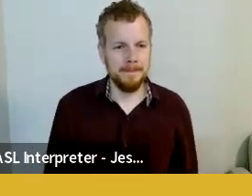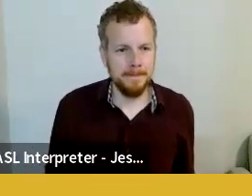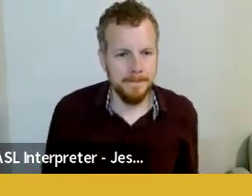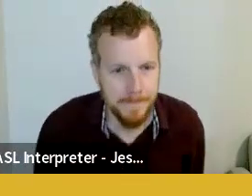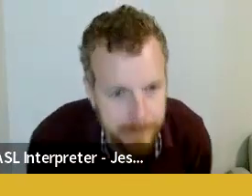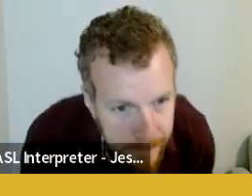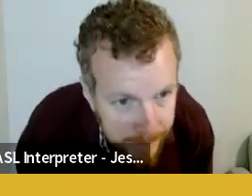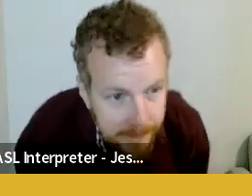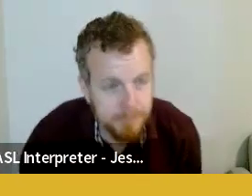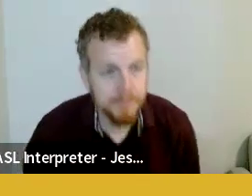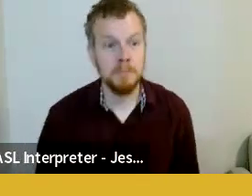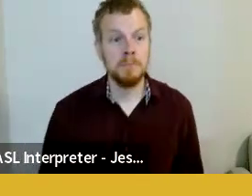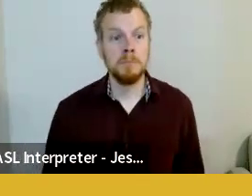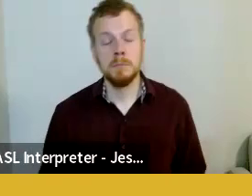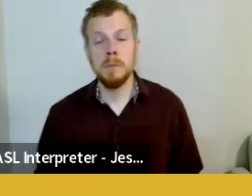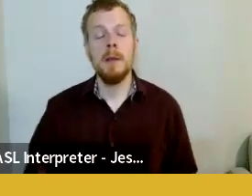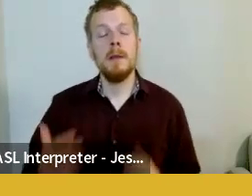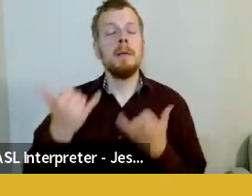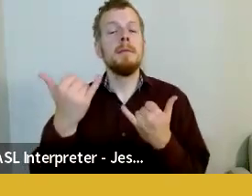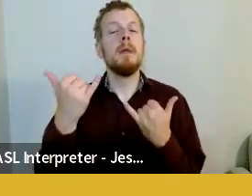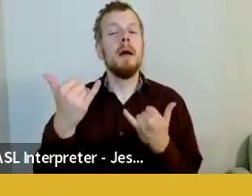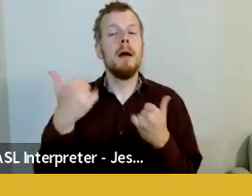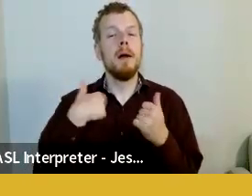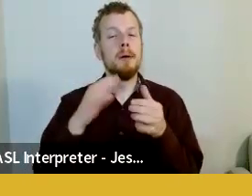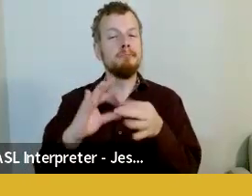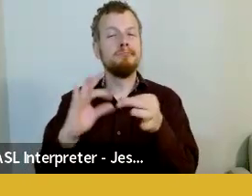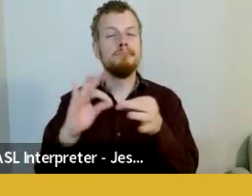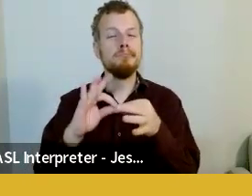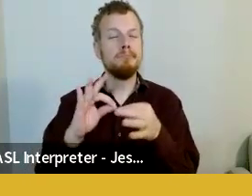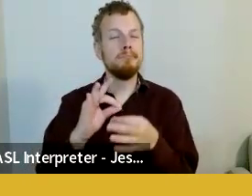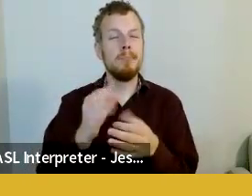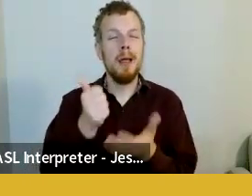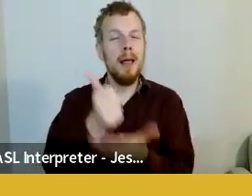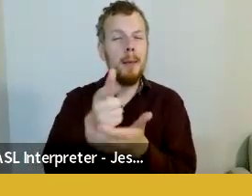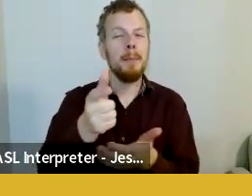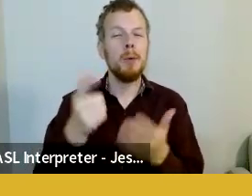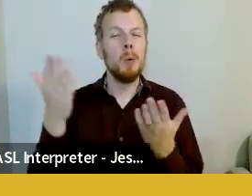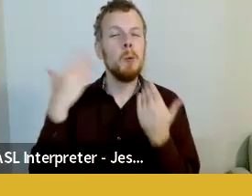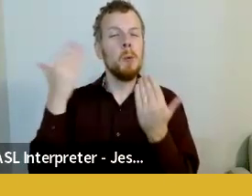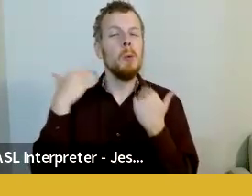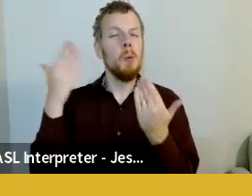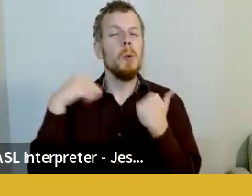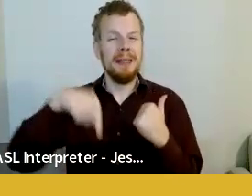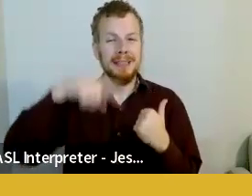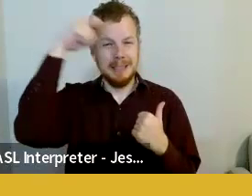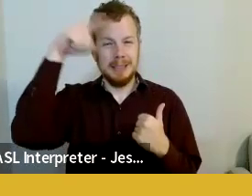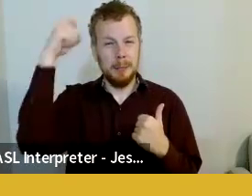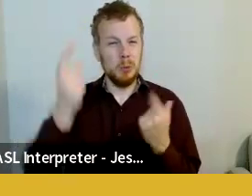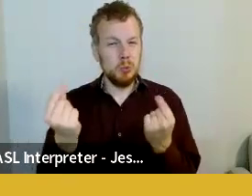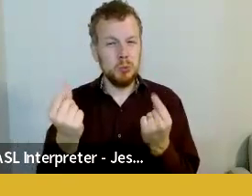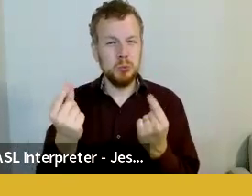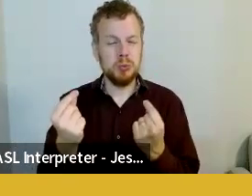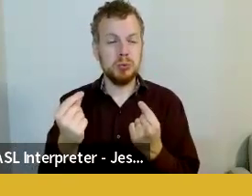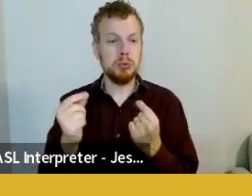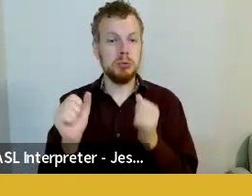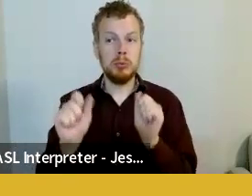All right. So now we're going to talk about some ways for us to stay cool this summer. Well, I'll provide you guys with some